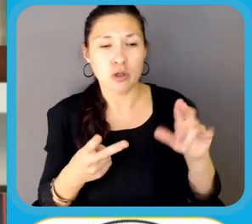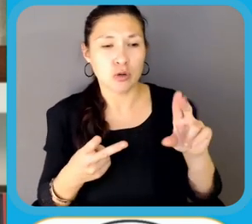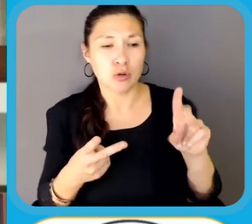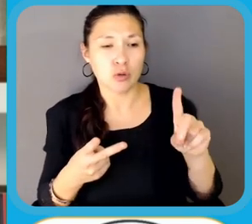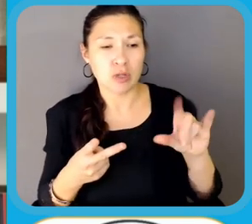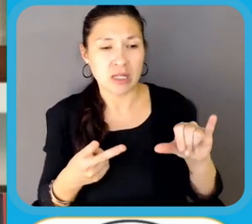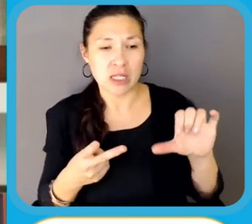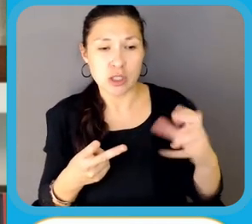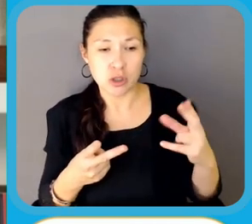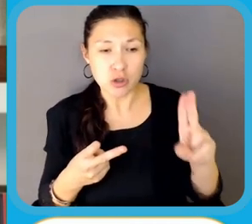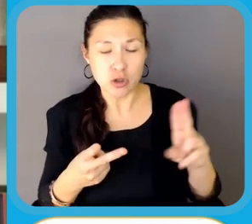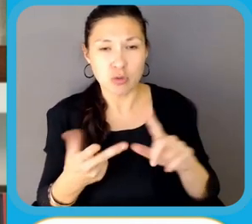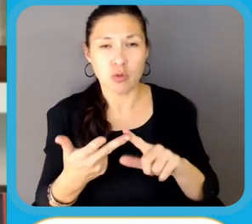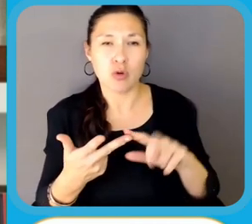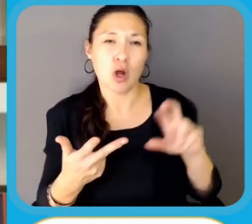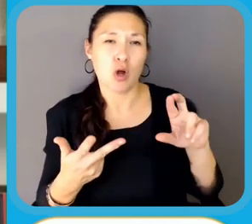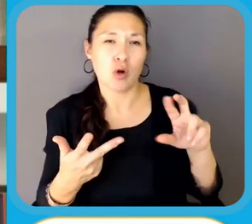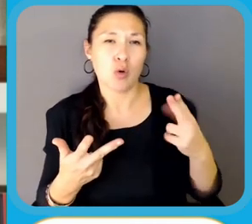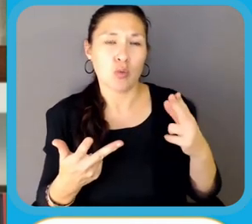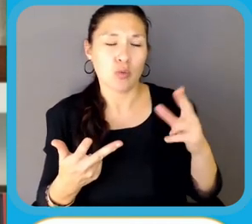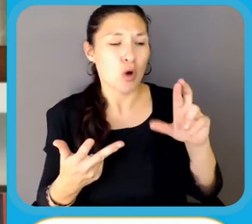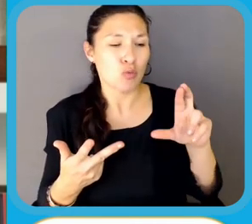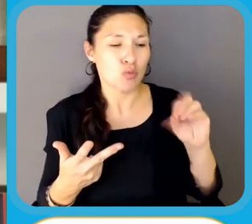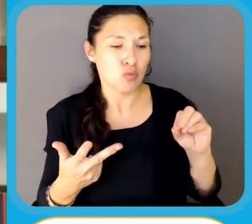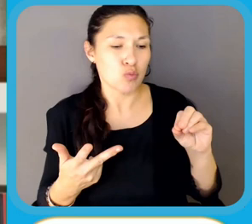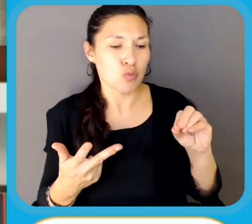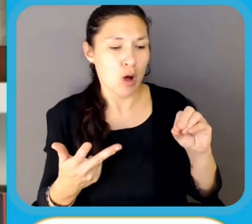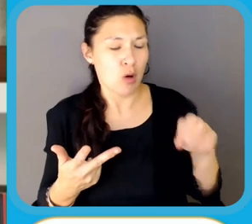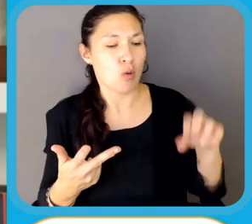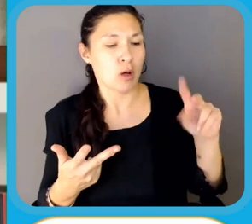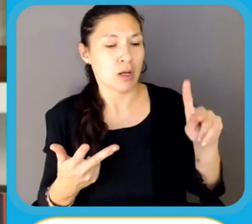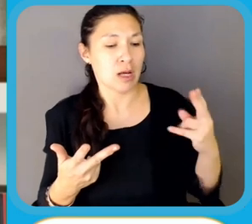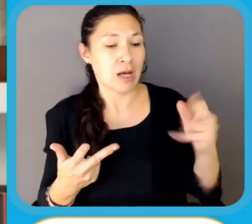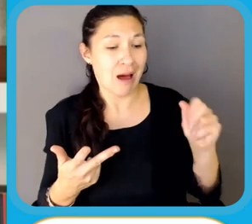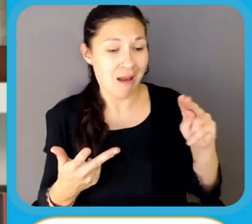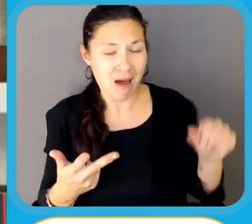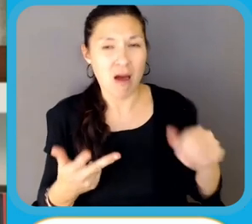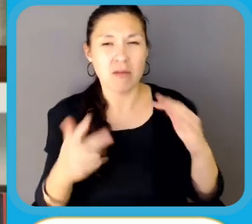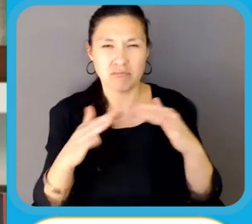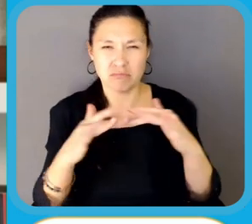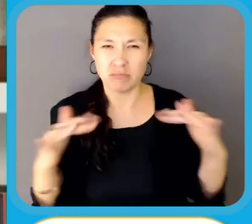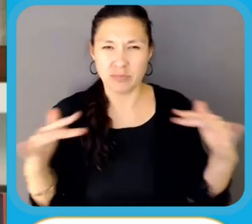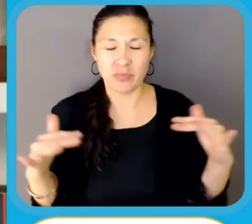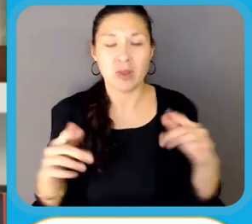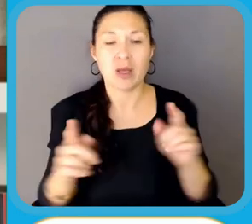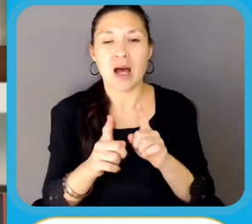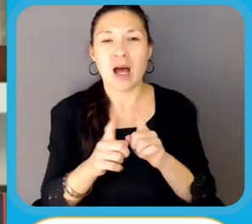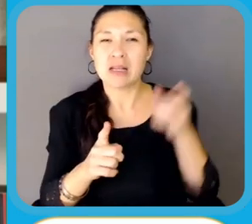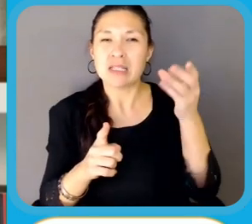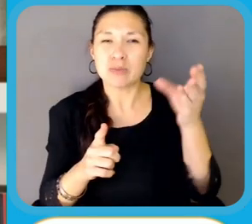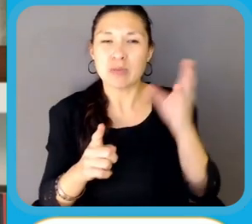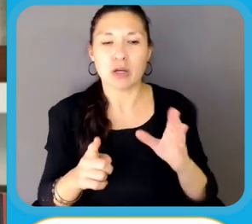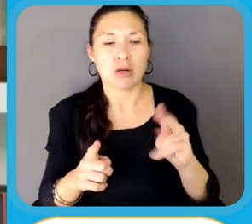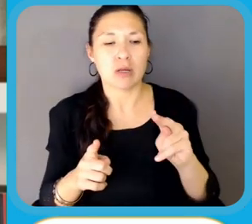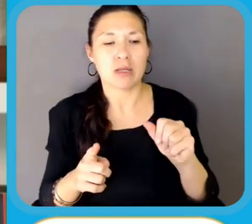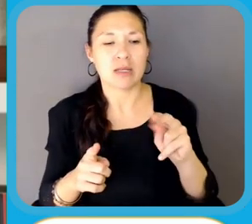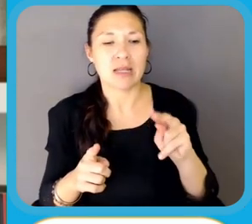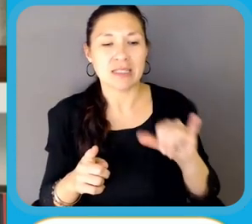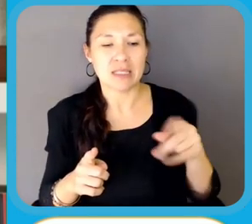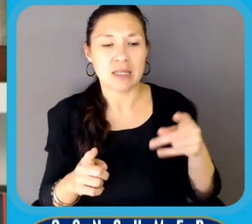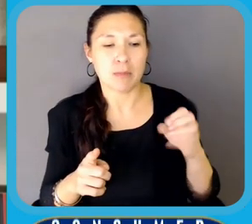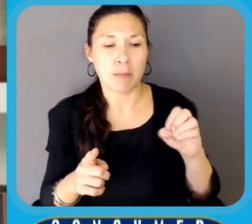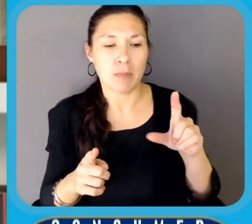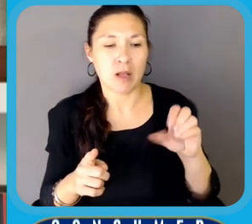Khanna, Ted Lieu, and so many more. And of course, with Speaker Nancy Pelosi, who has led us forward, as she always says, for